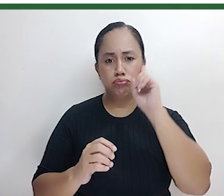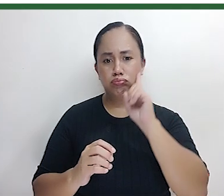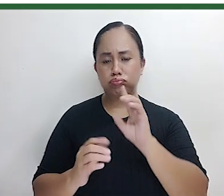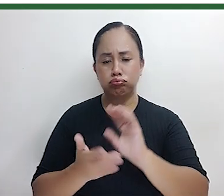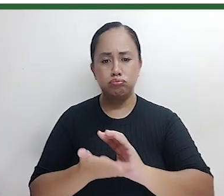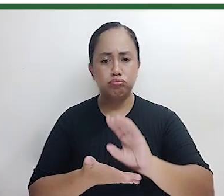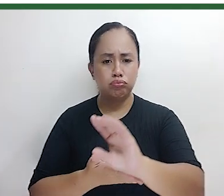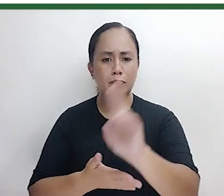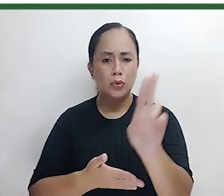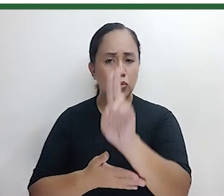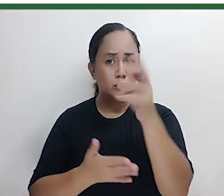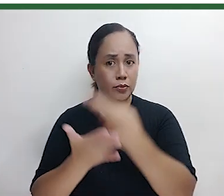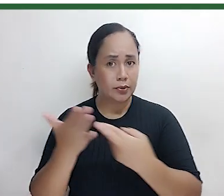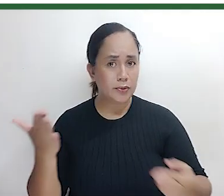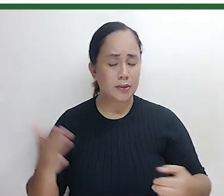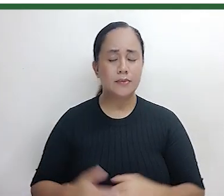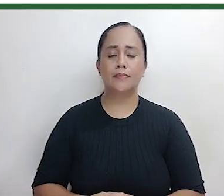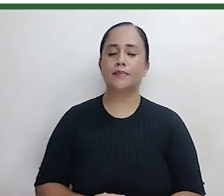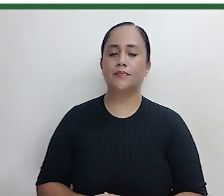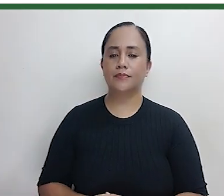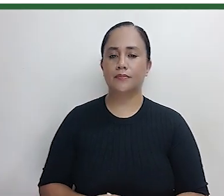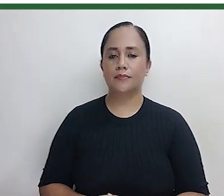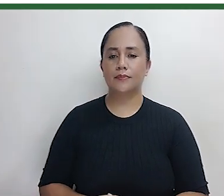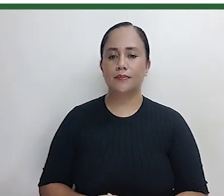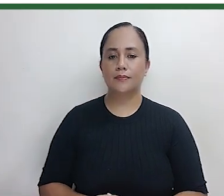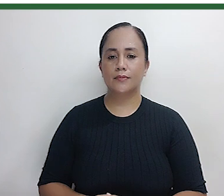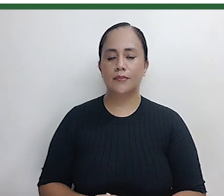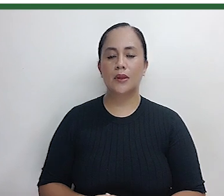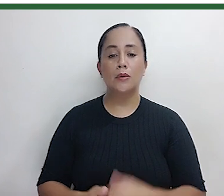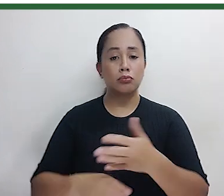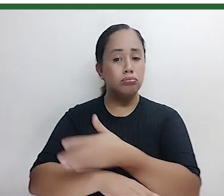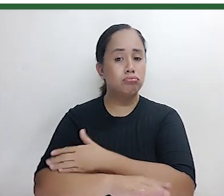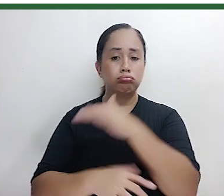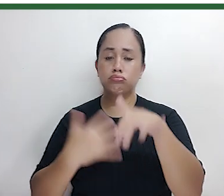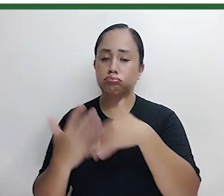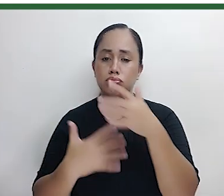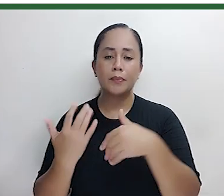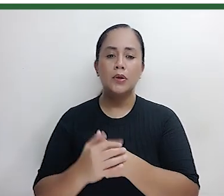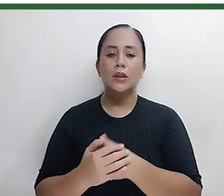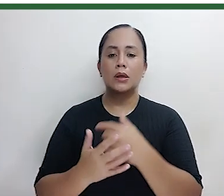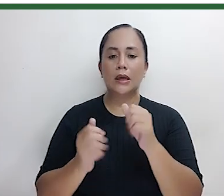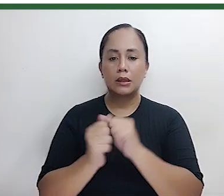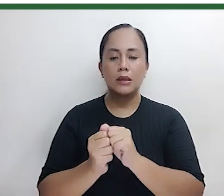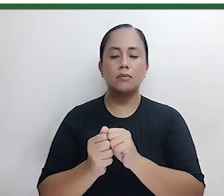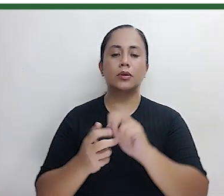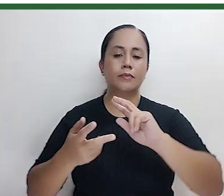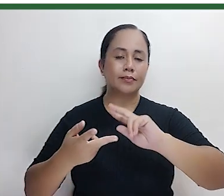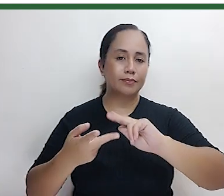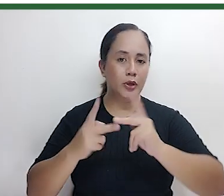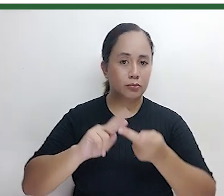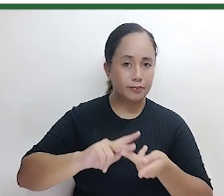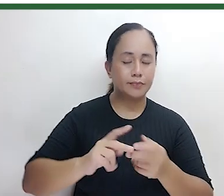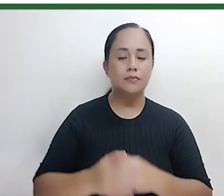More efficient allocation and utilization of resources. Improved collaboration between